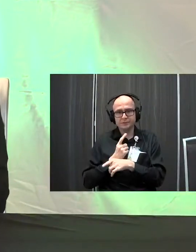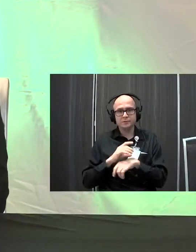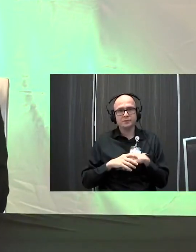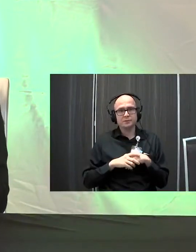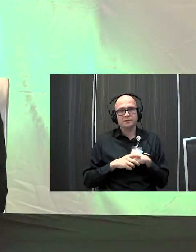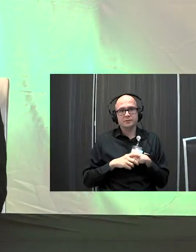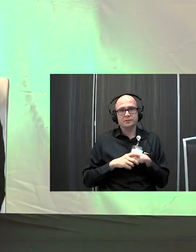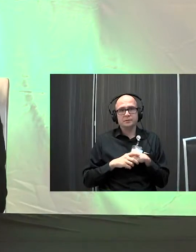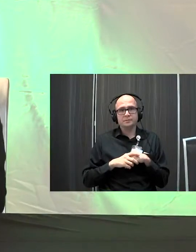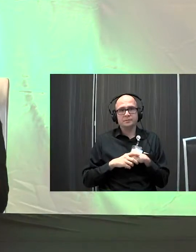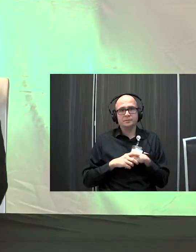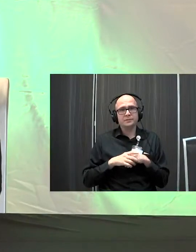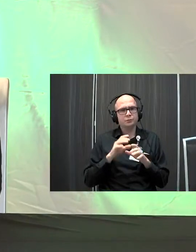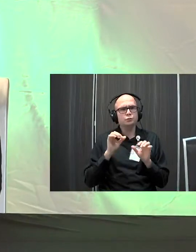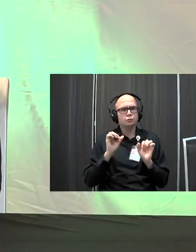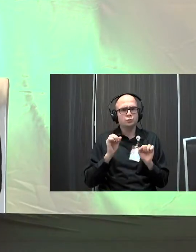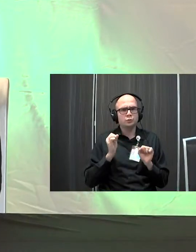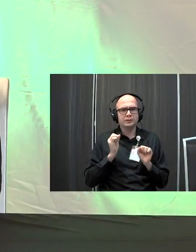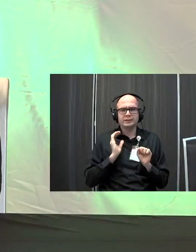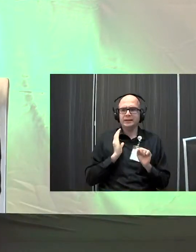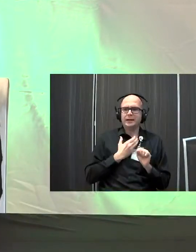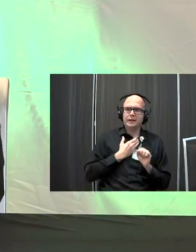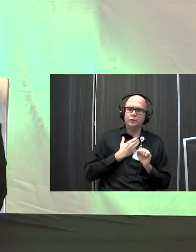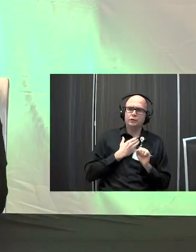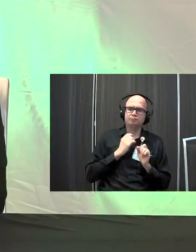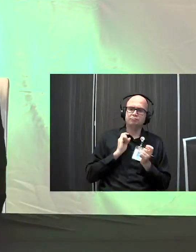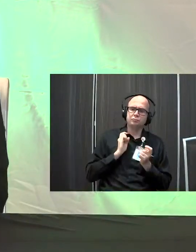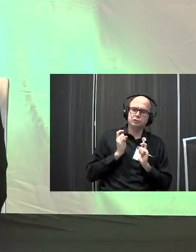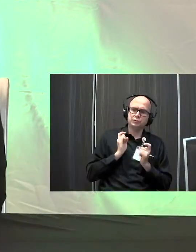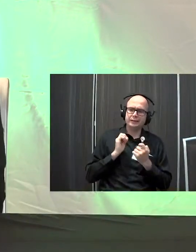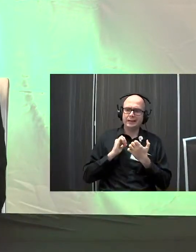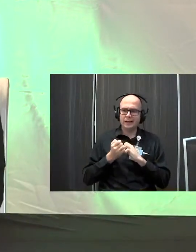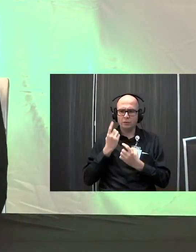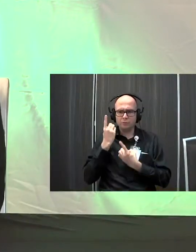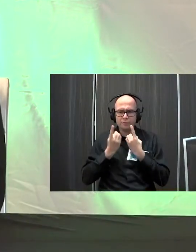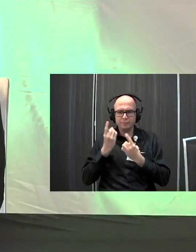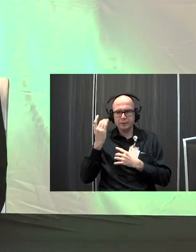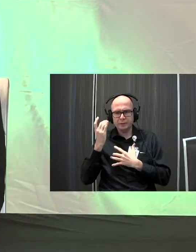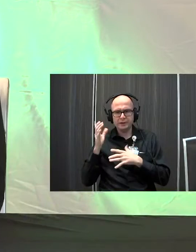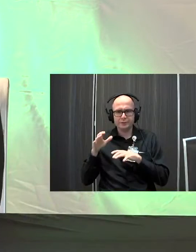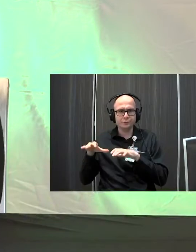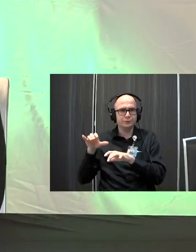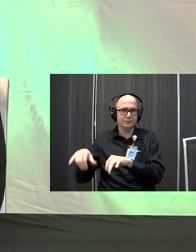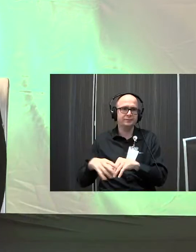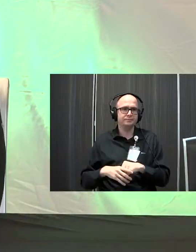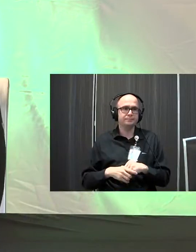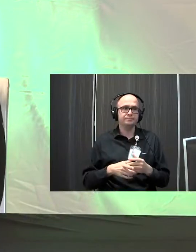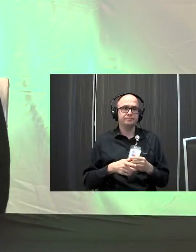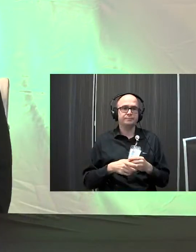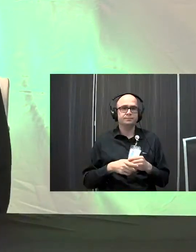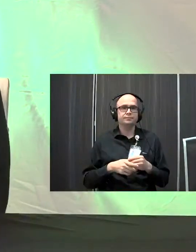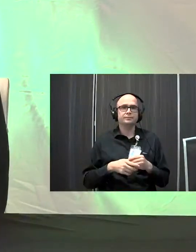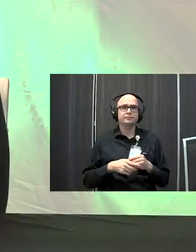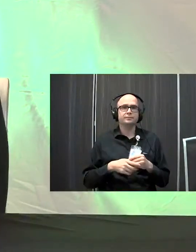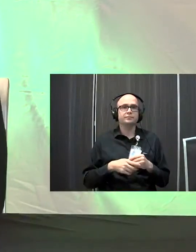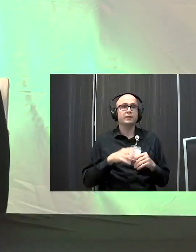there are some things that we can do on our end to change the way that we're thinking about how and why they're doing things. And then I